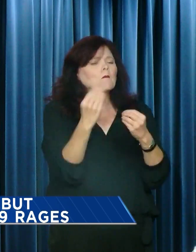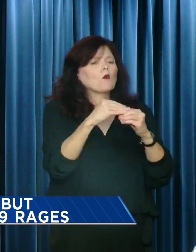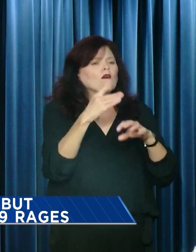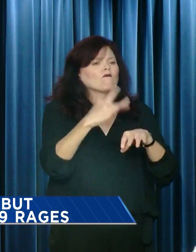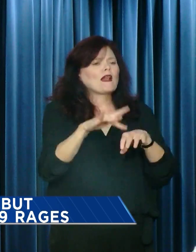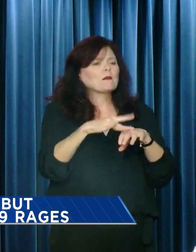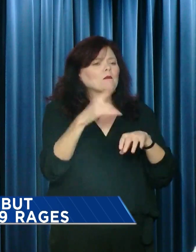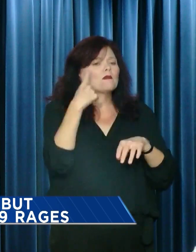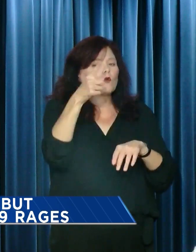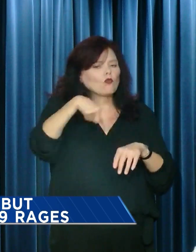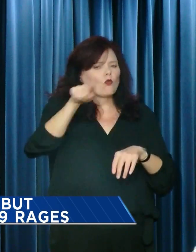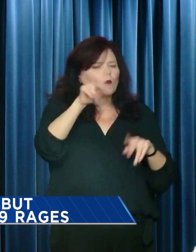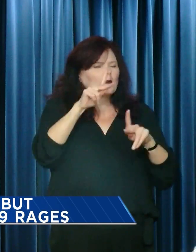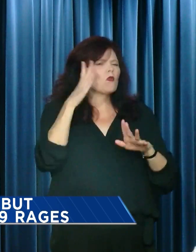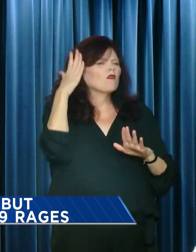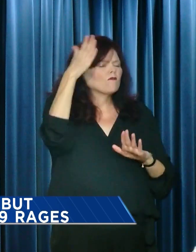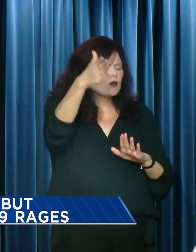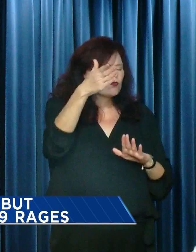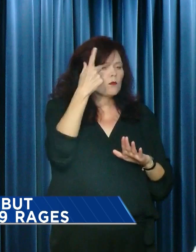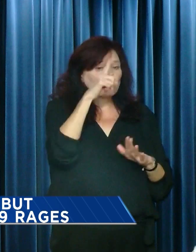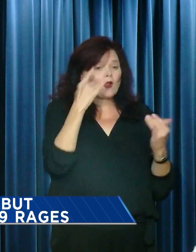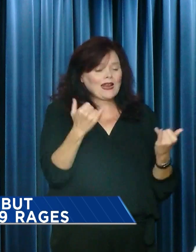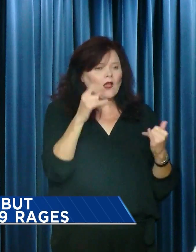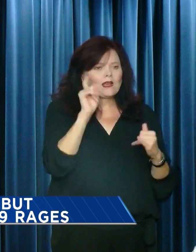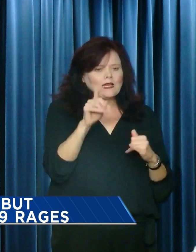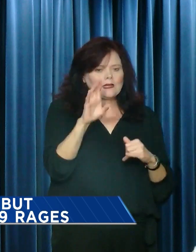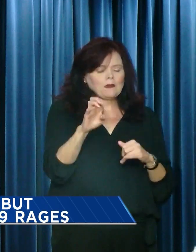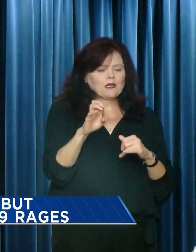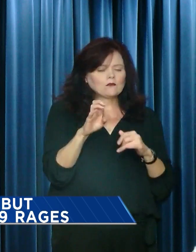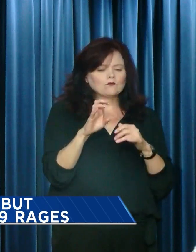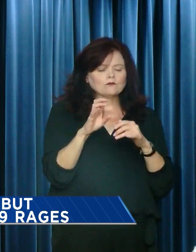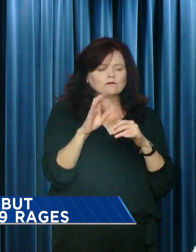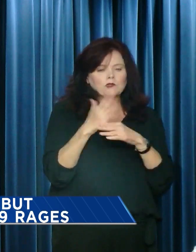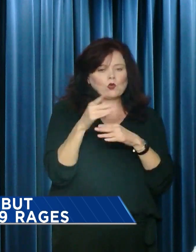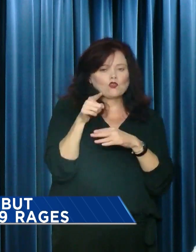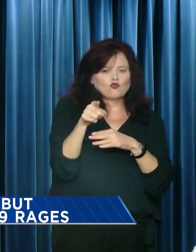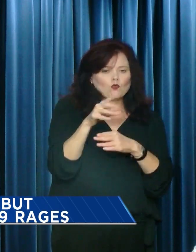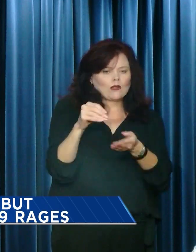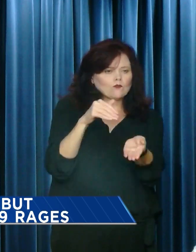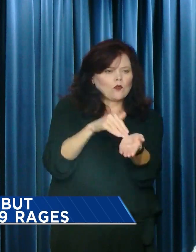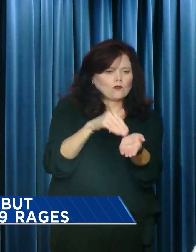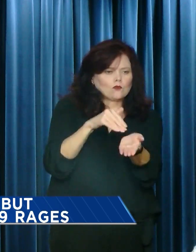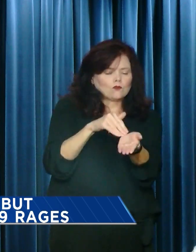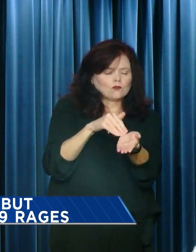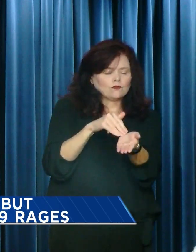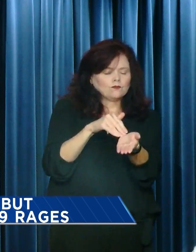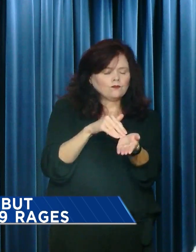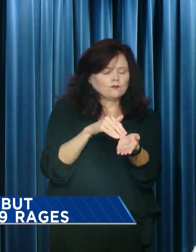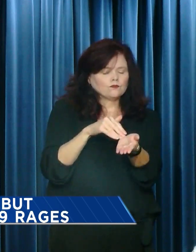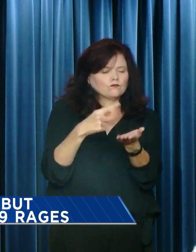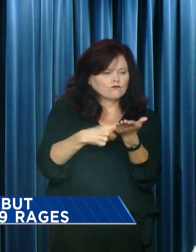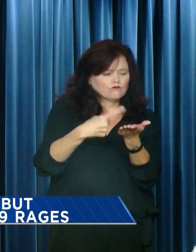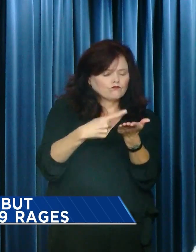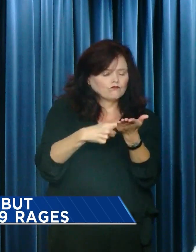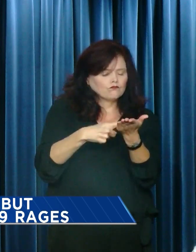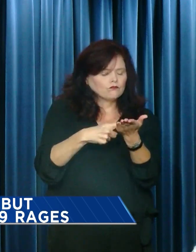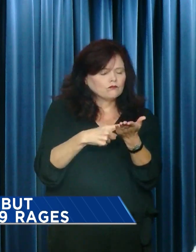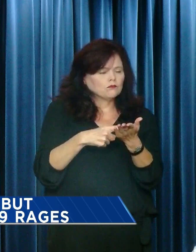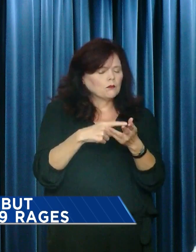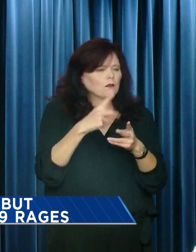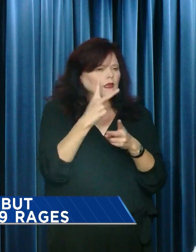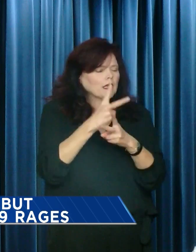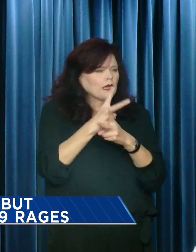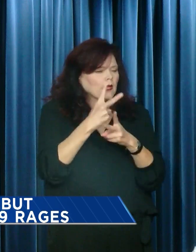availability for these folks into the future. But right now, it still needs to be a physician-patient conversation for the most part. So stay